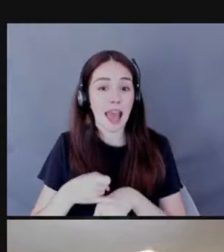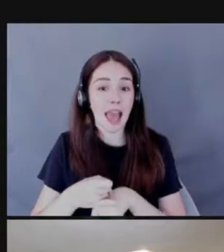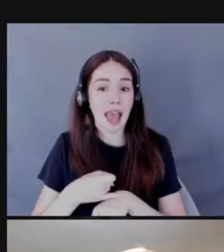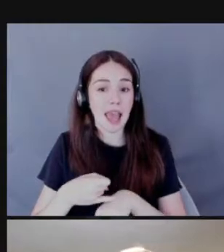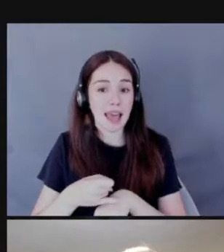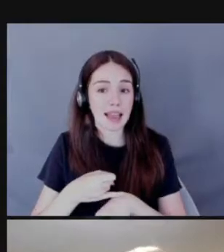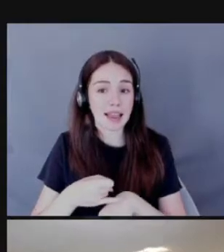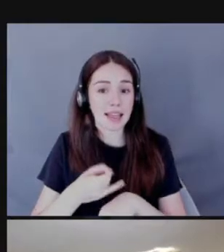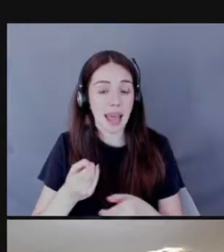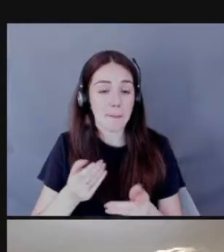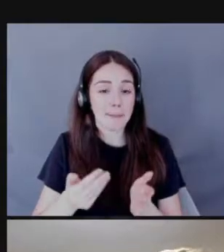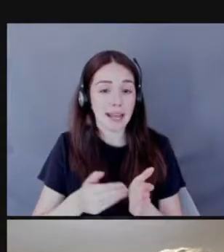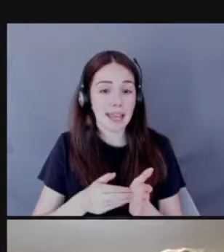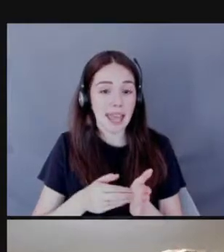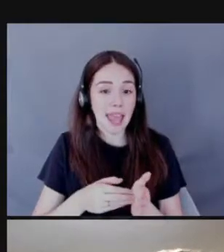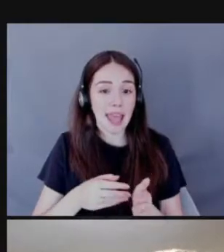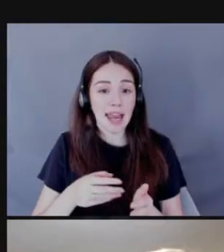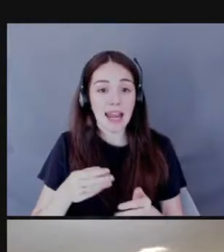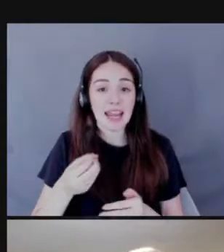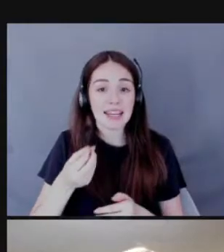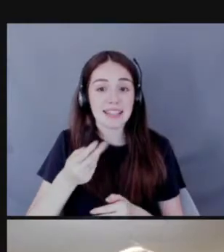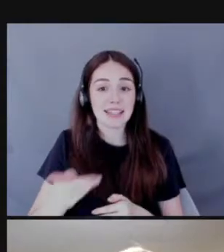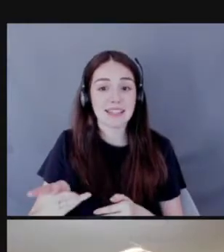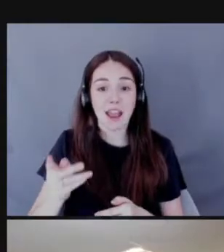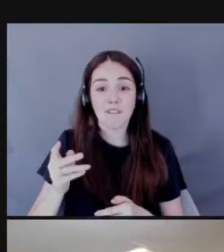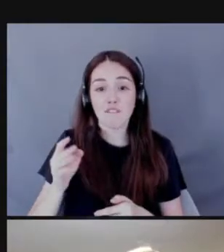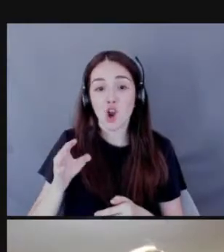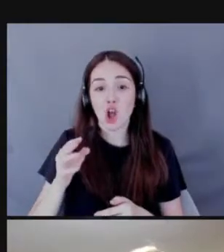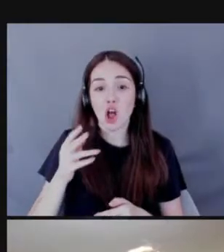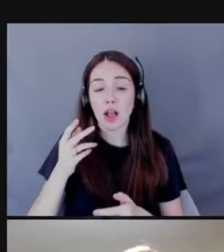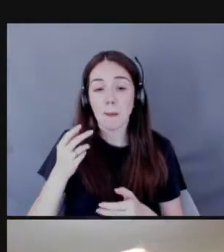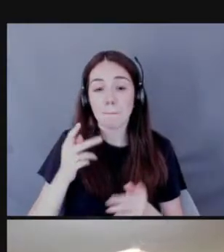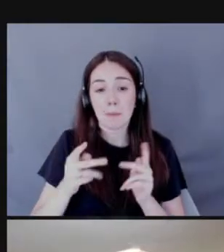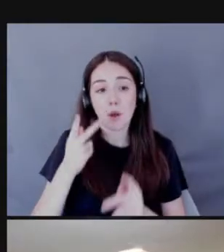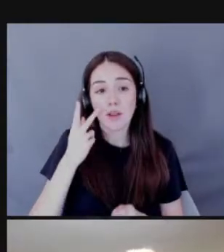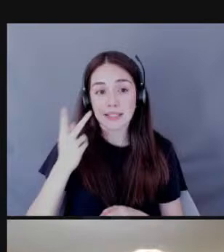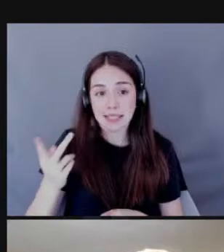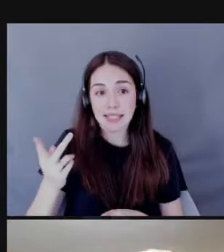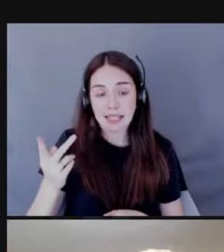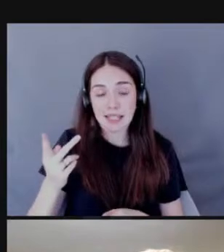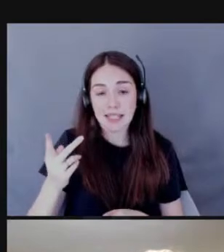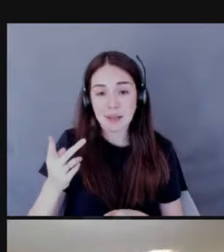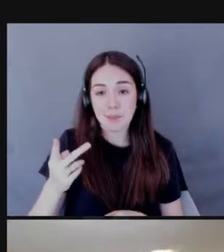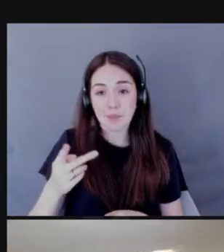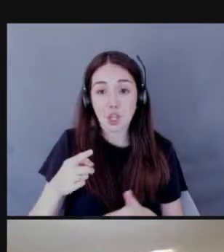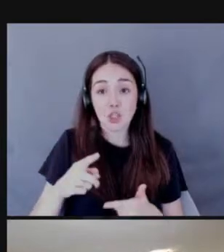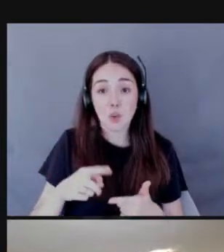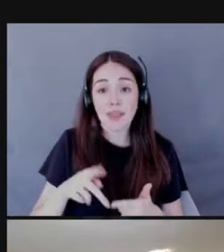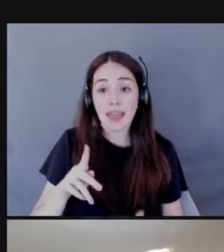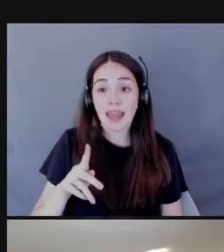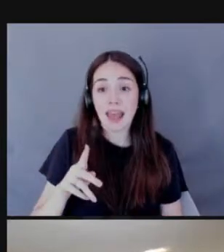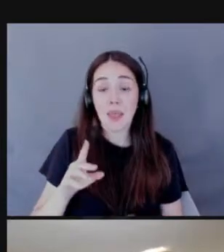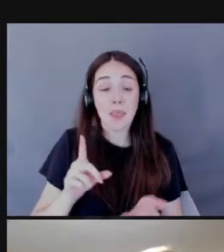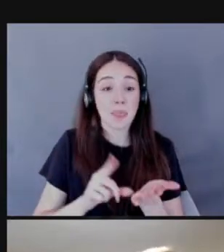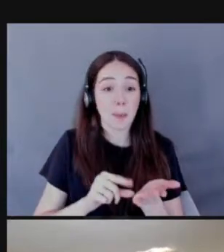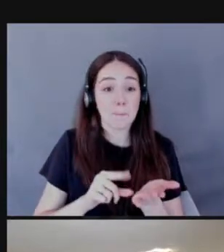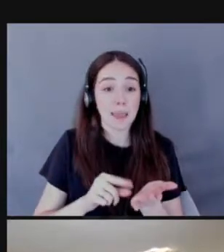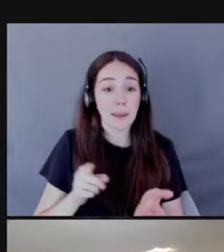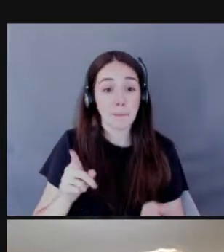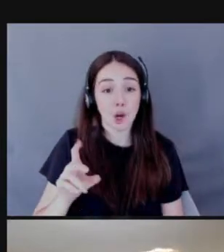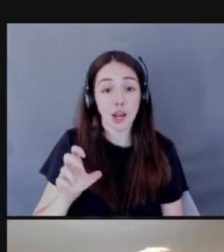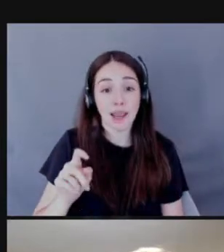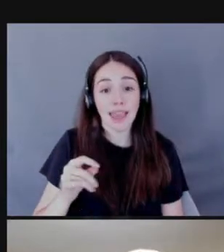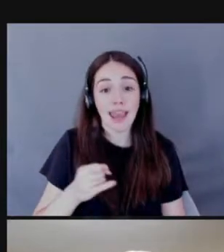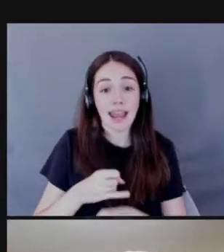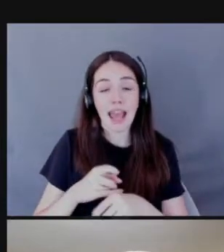spate of Chessie sightings around Kent Island, to the point where the Bay Times, the paper up there, started what it